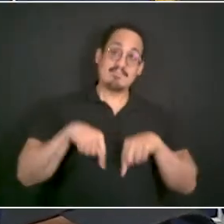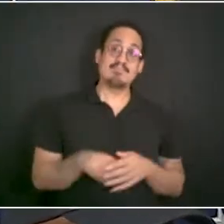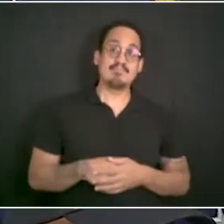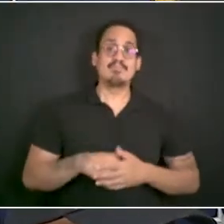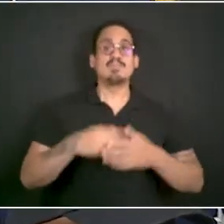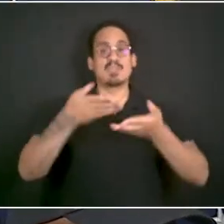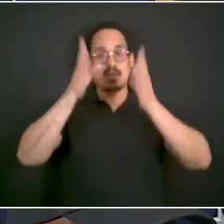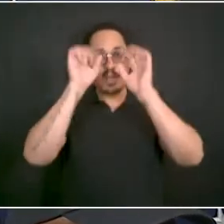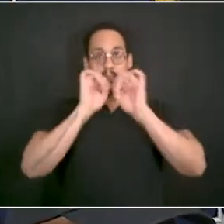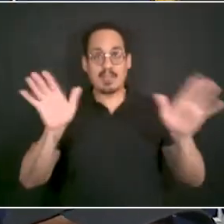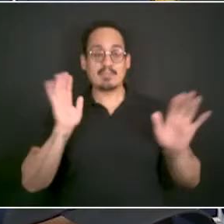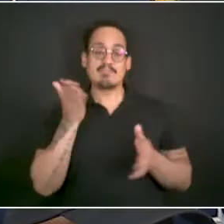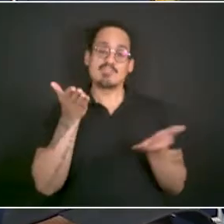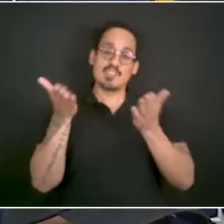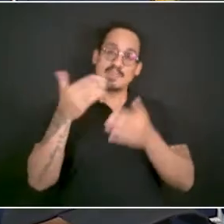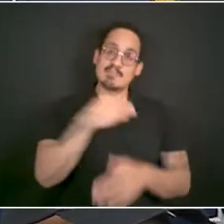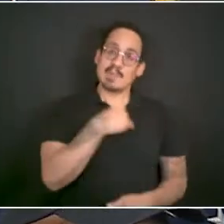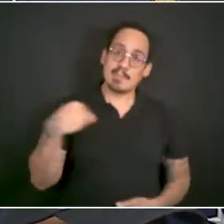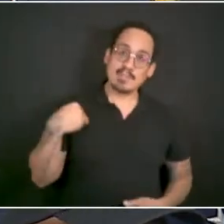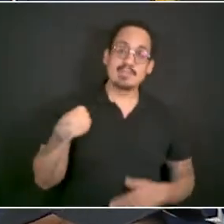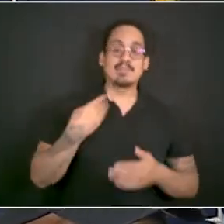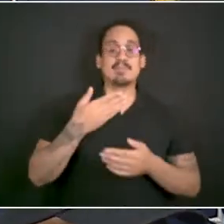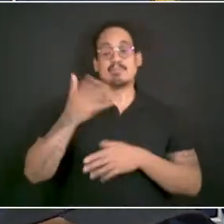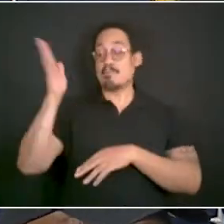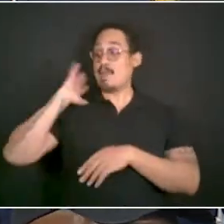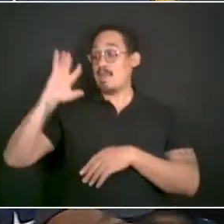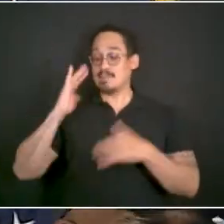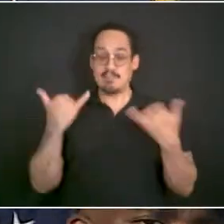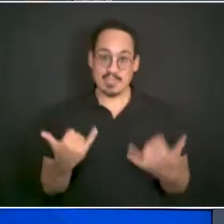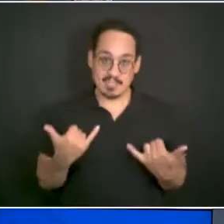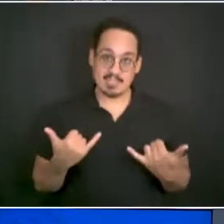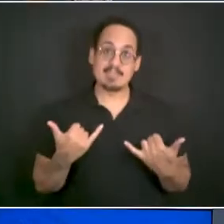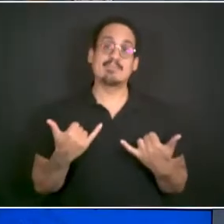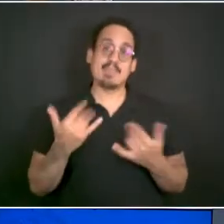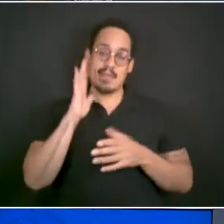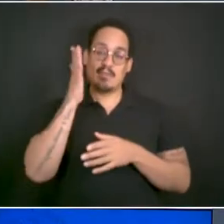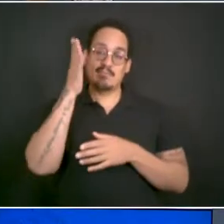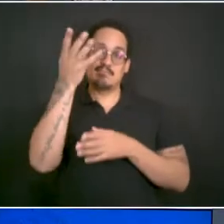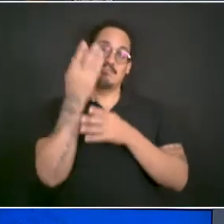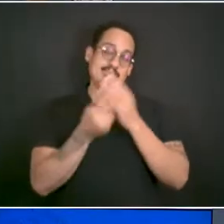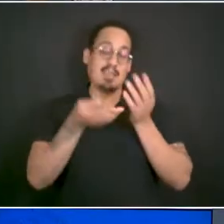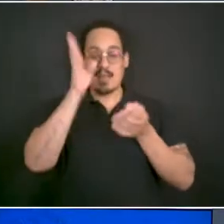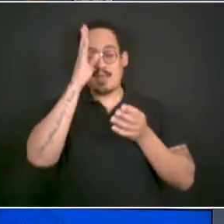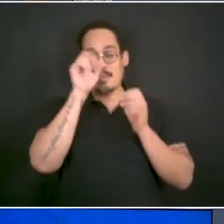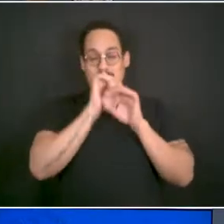our service members, past and present, and God bless America. All right.